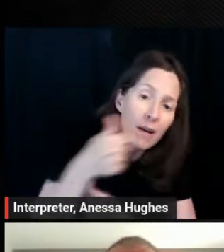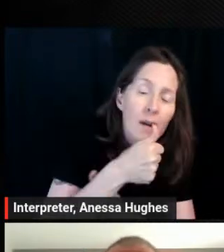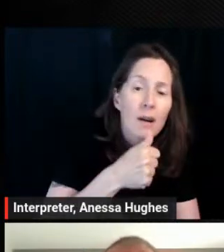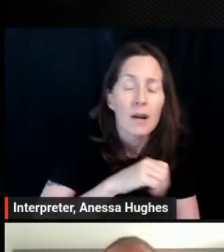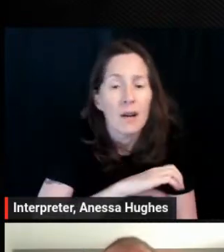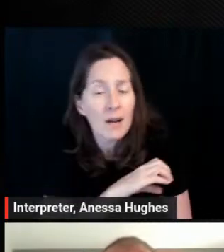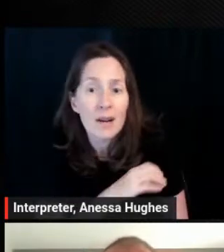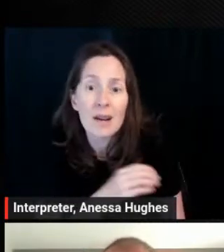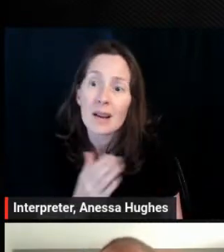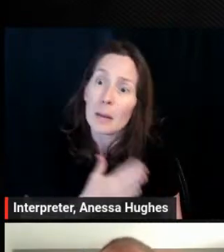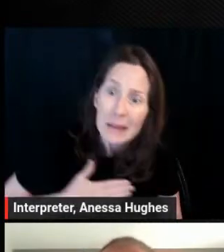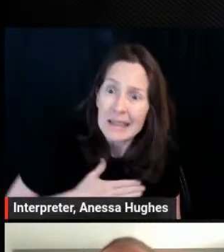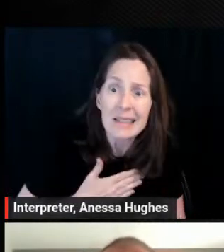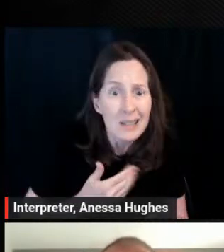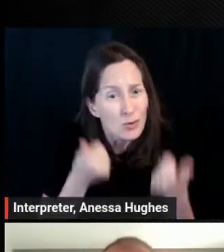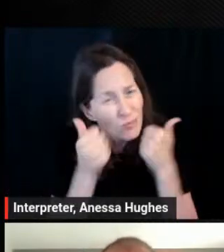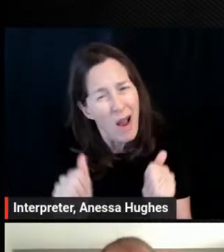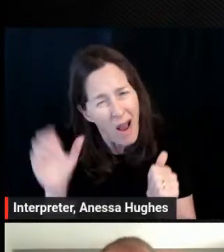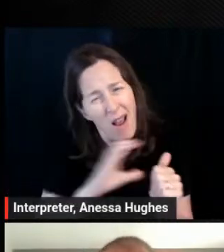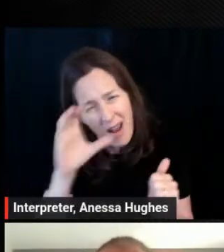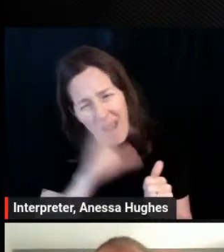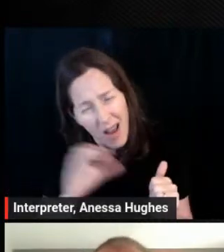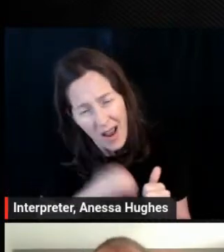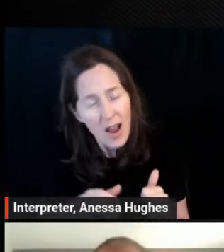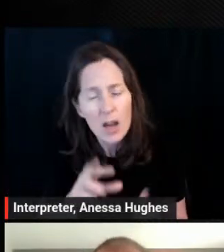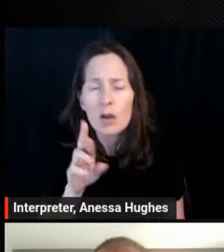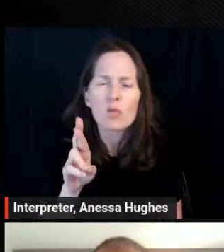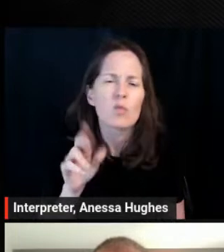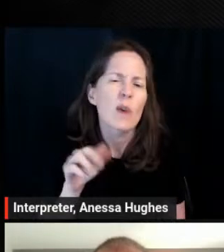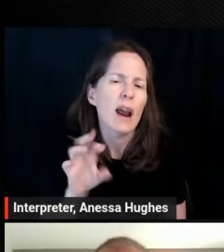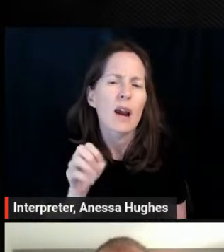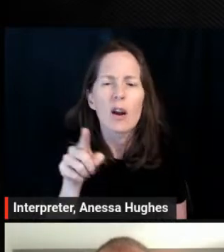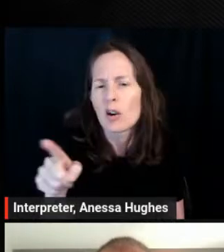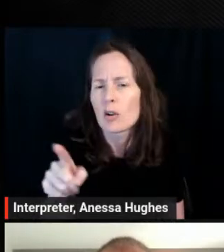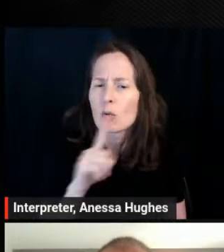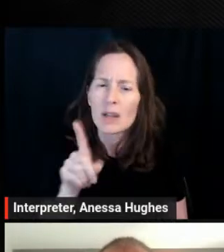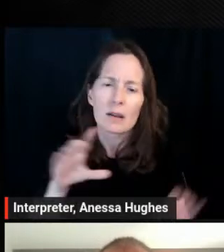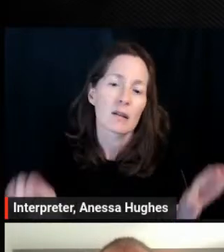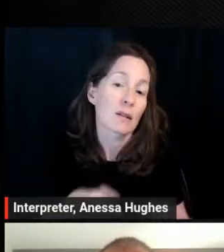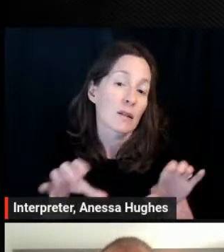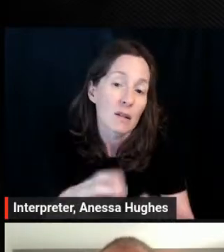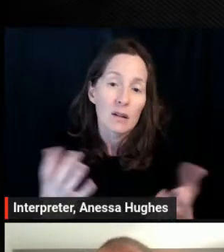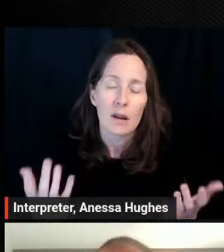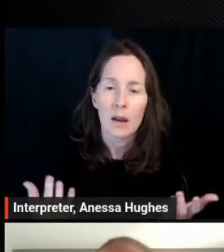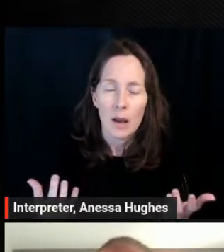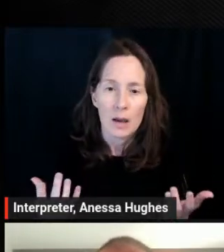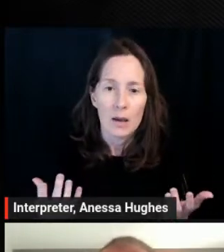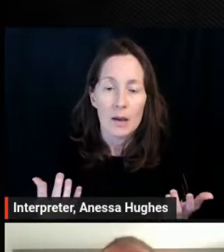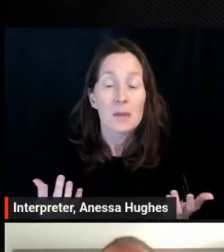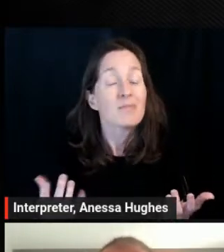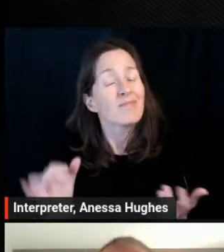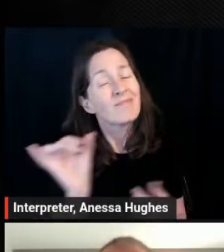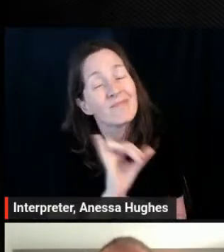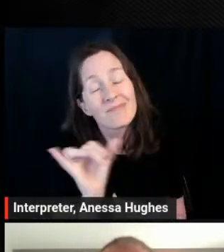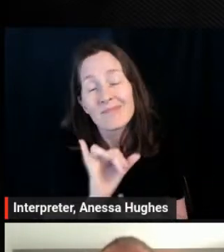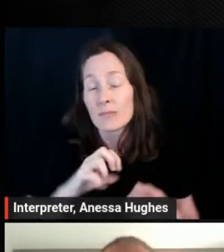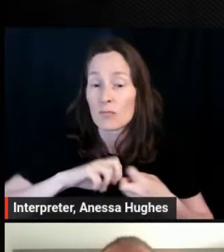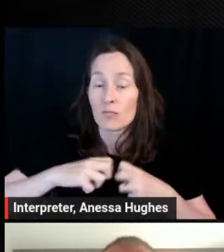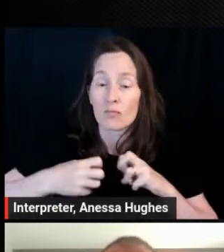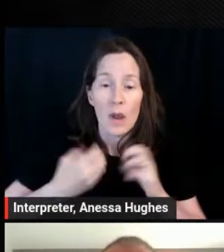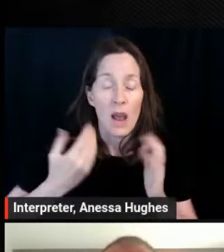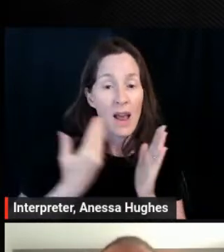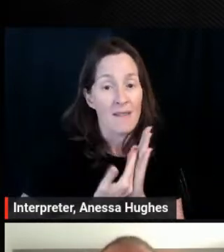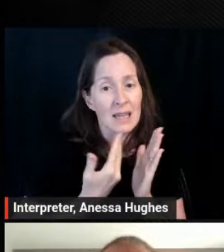still for anyone to be able to gather enough evidence to issue arrest warrants, search property,